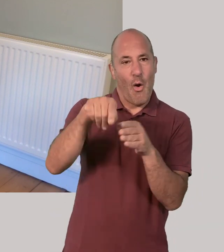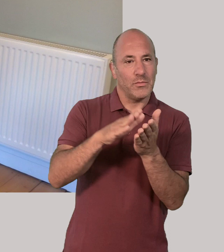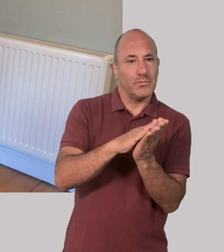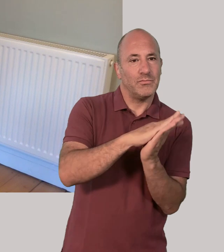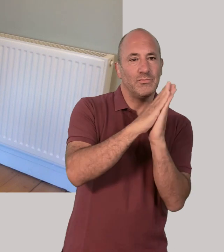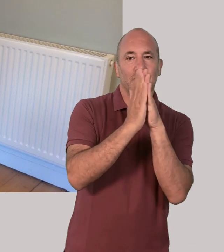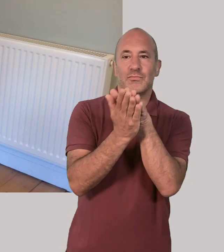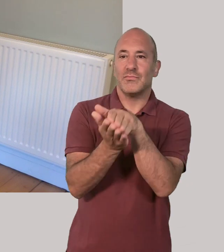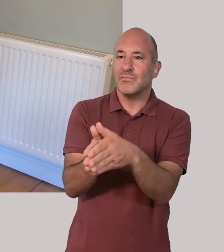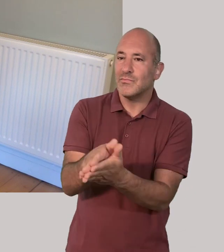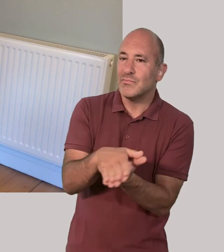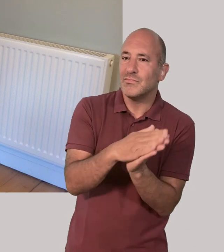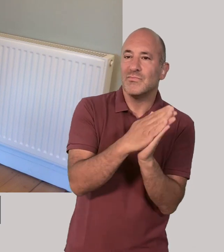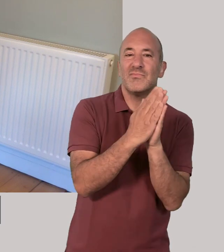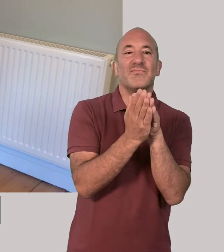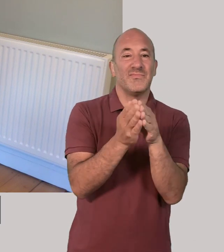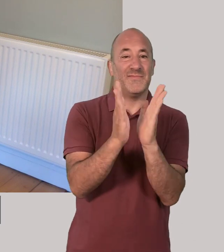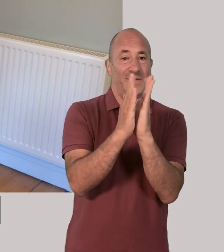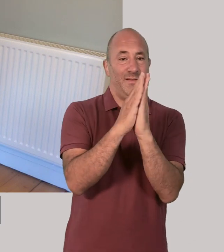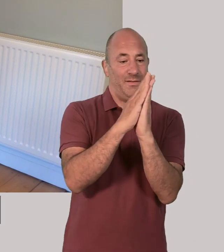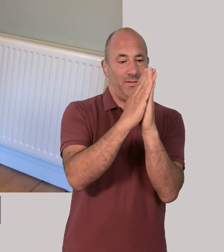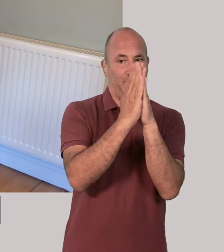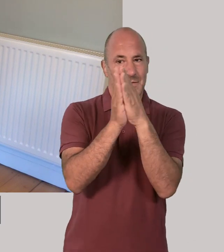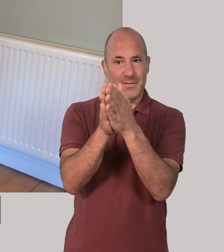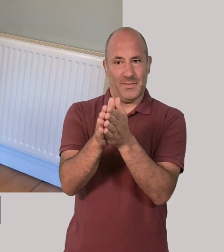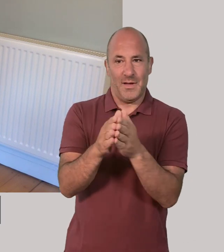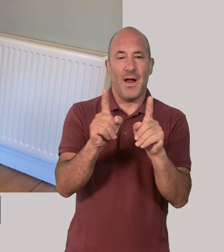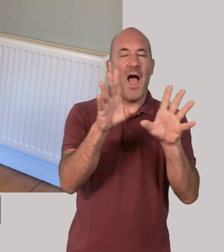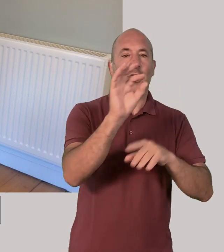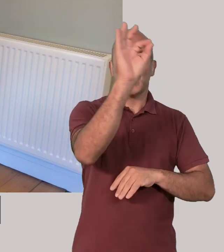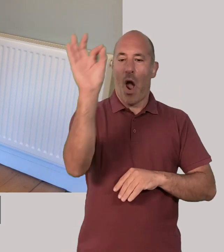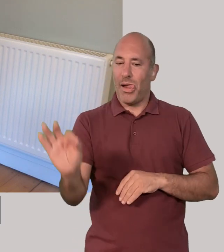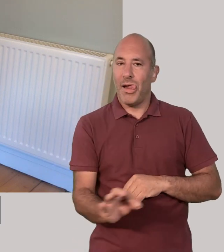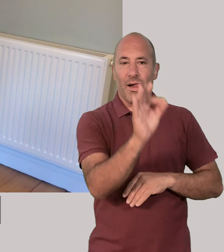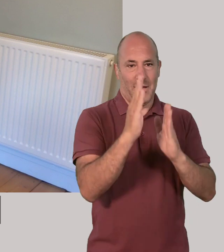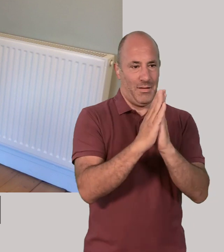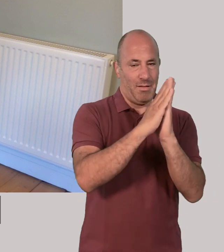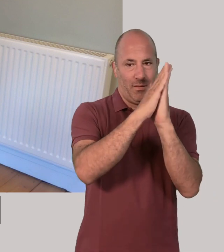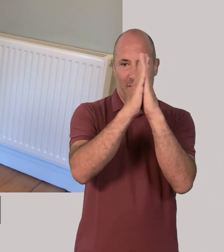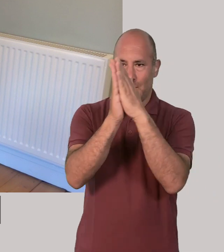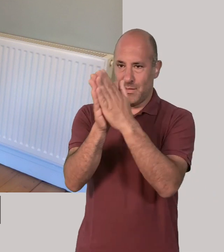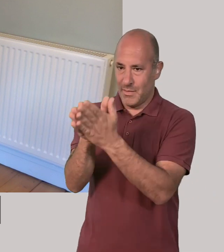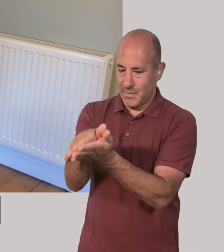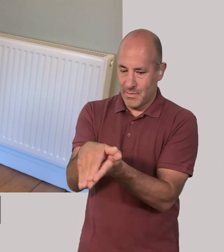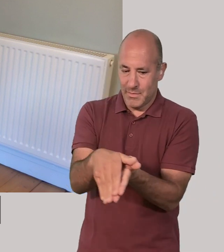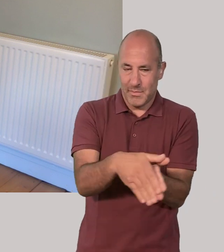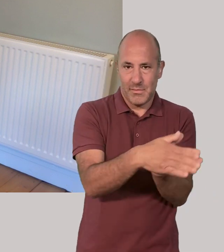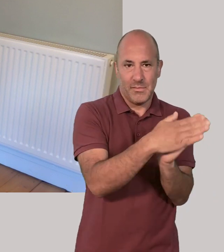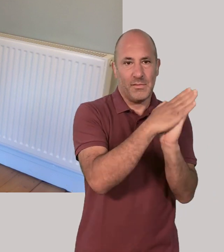around the wrists as though your fingertips were drawing a circle above your hands.